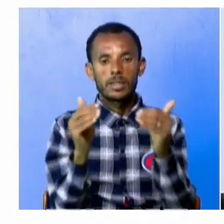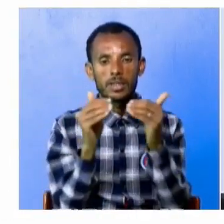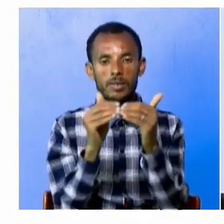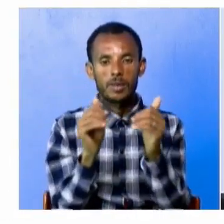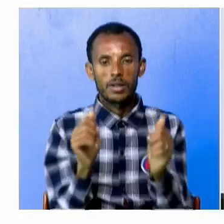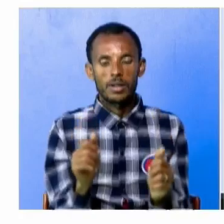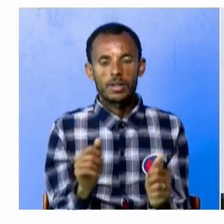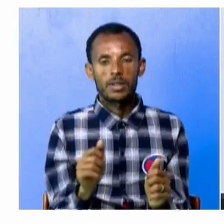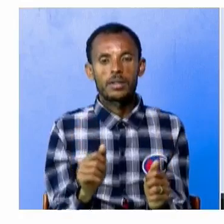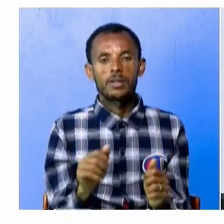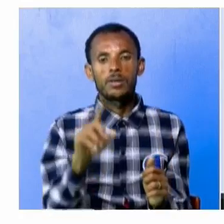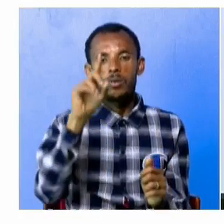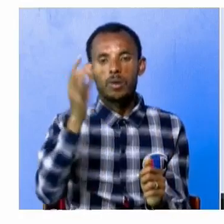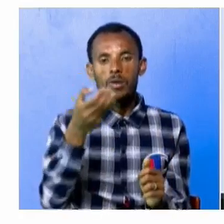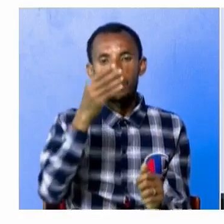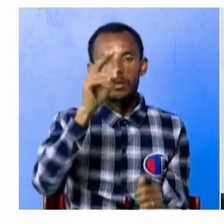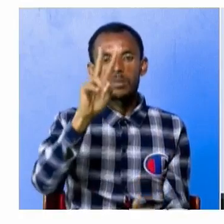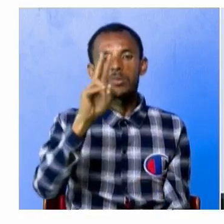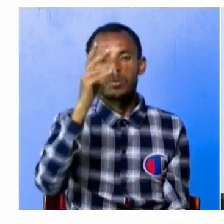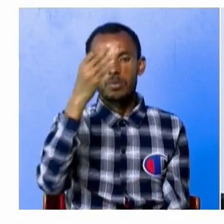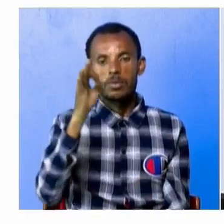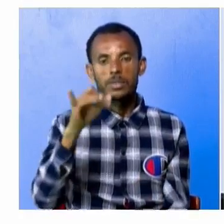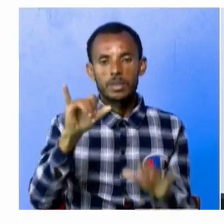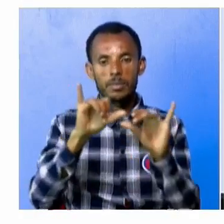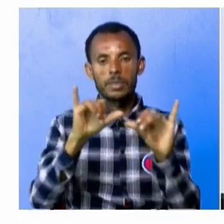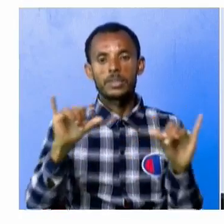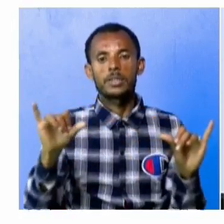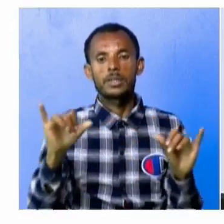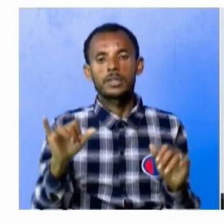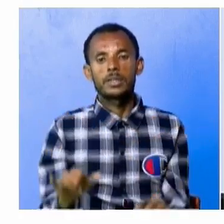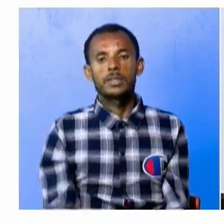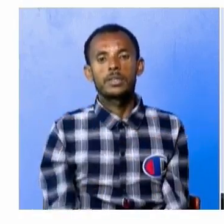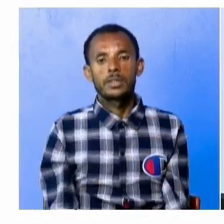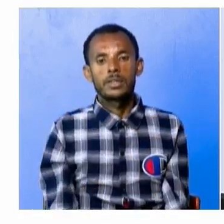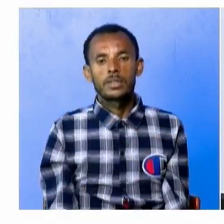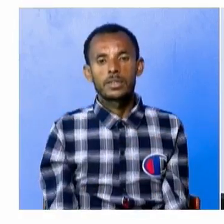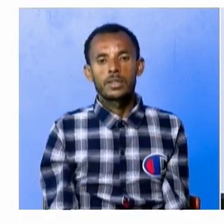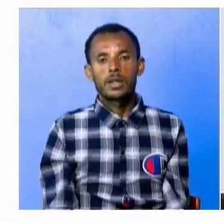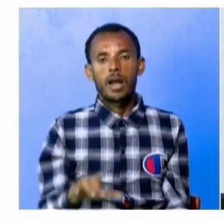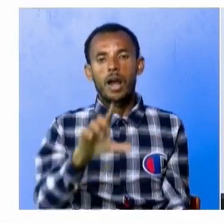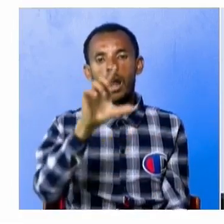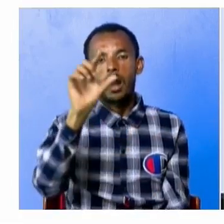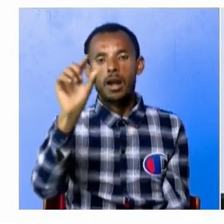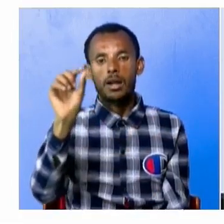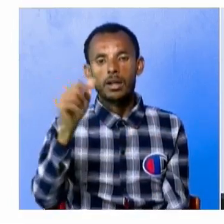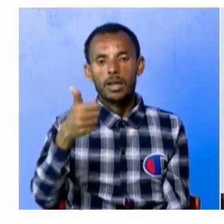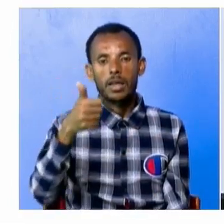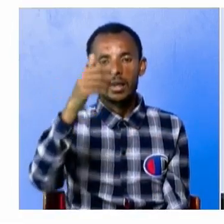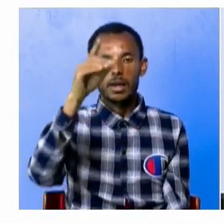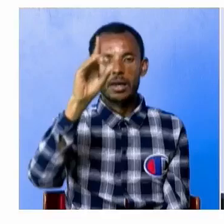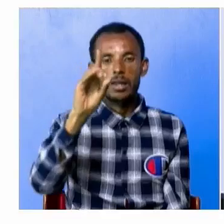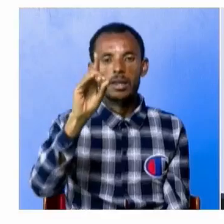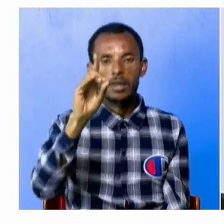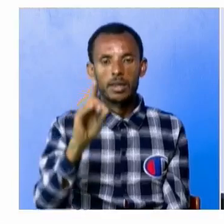equal to half of the measure of arc AD